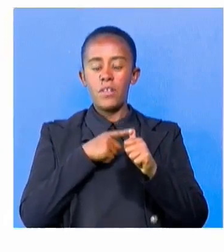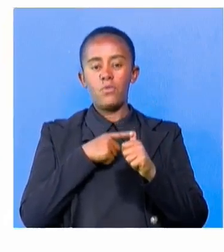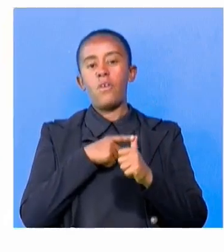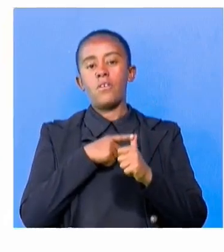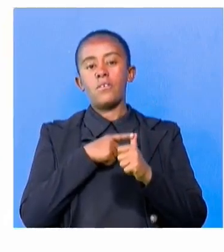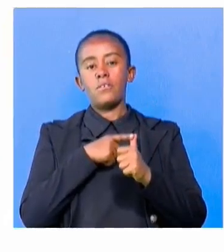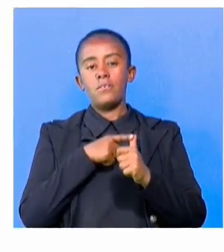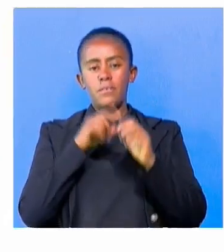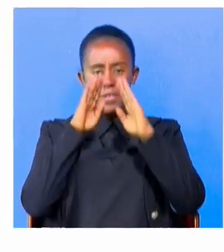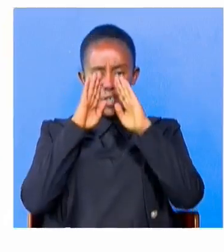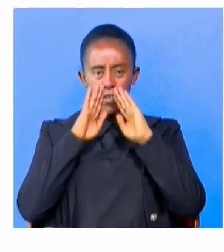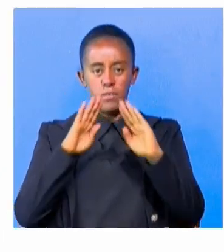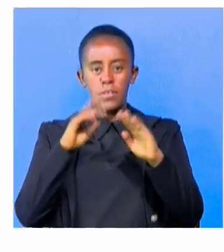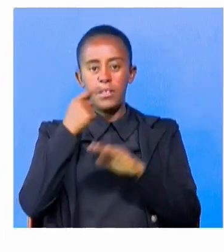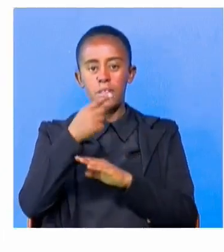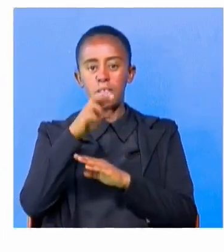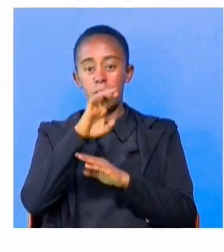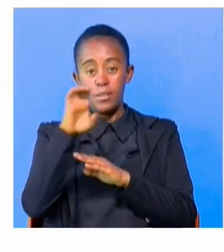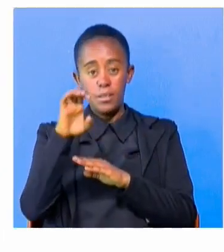greeting.